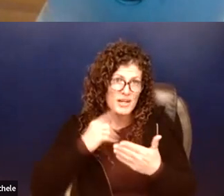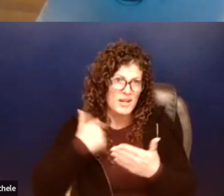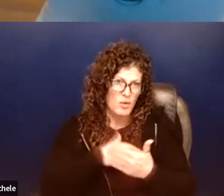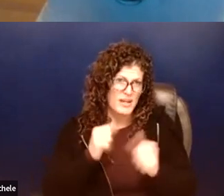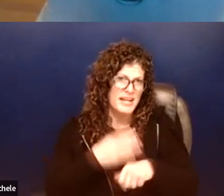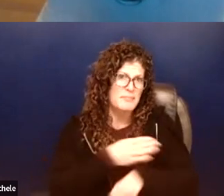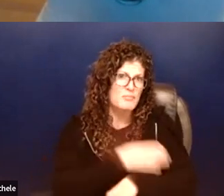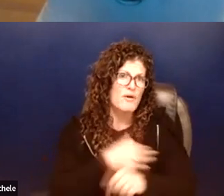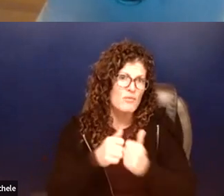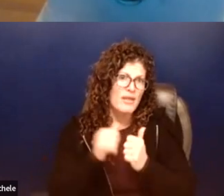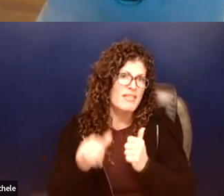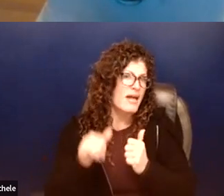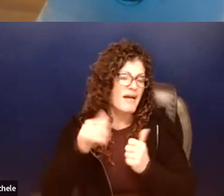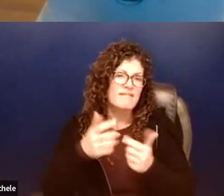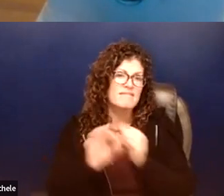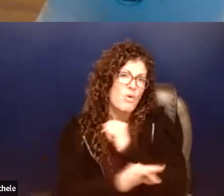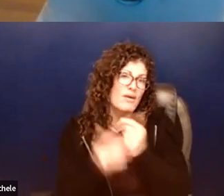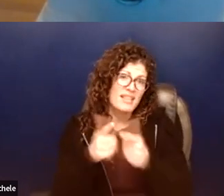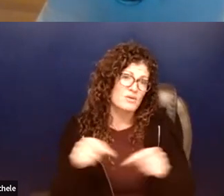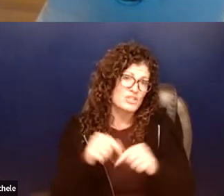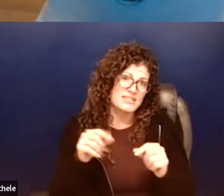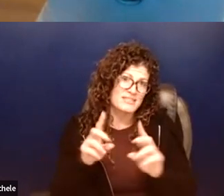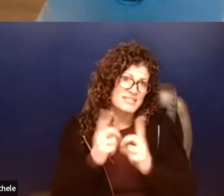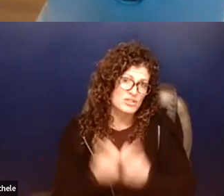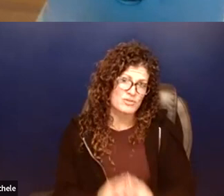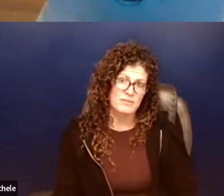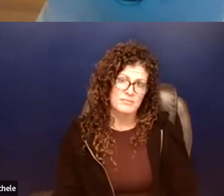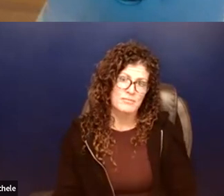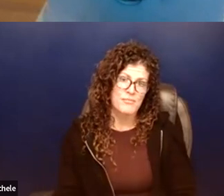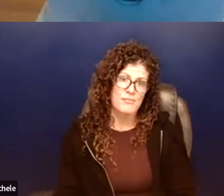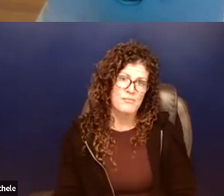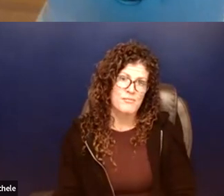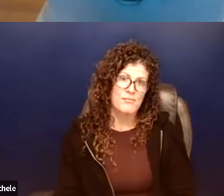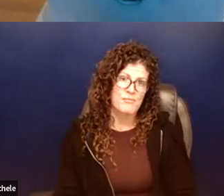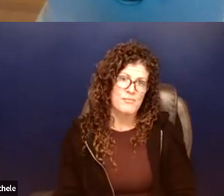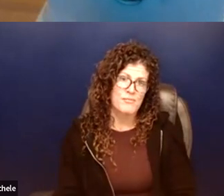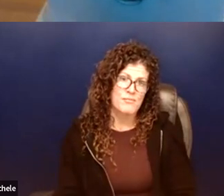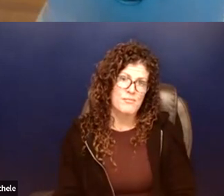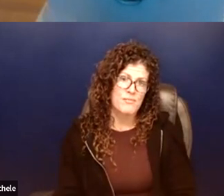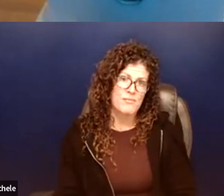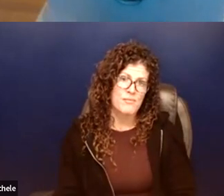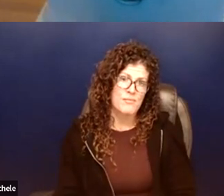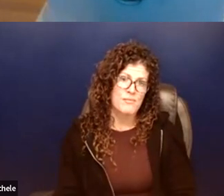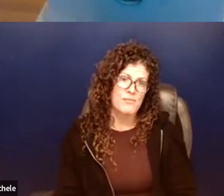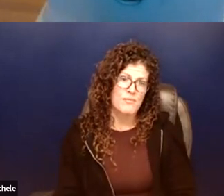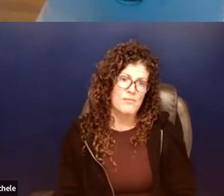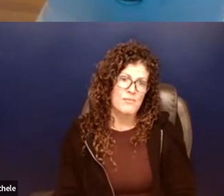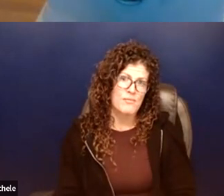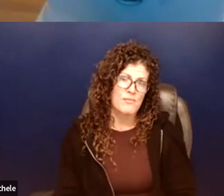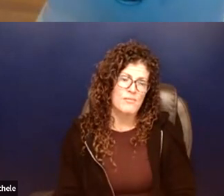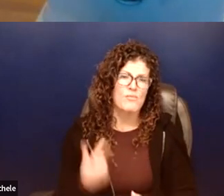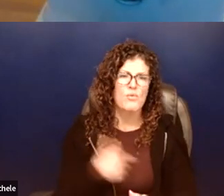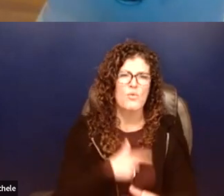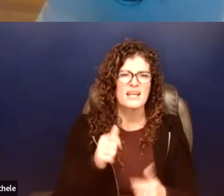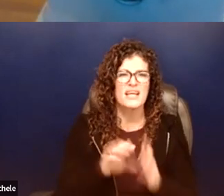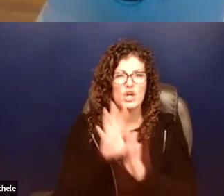with teaching foreign languages in the district. Next, I think we need a peacemaking curriculum.